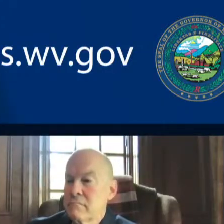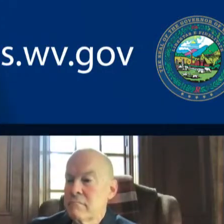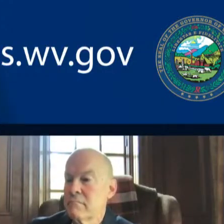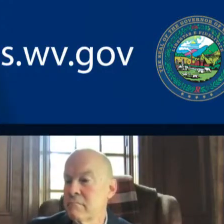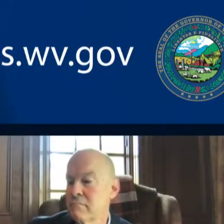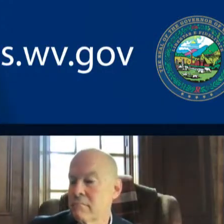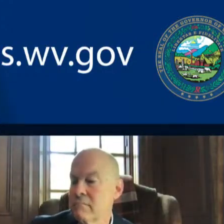sir.